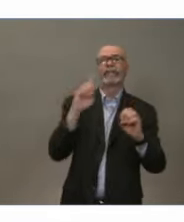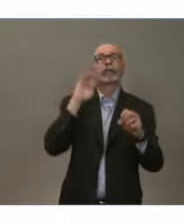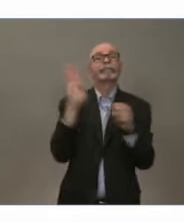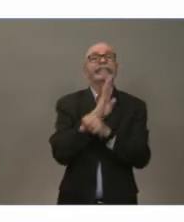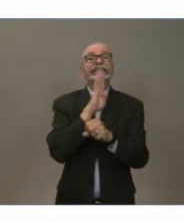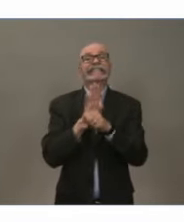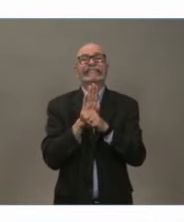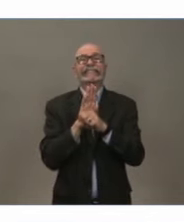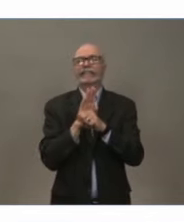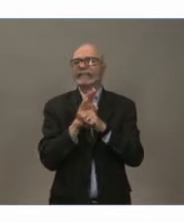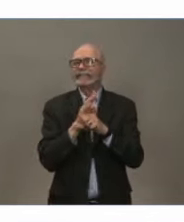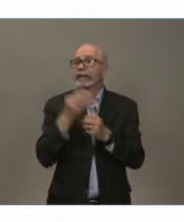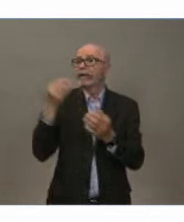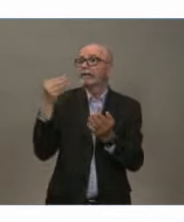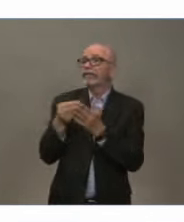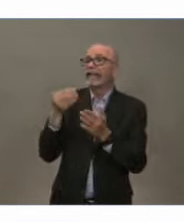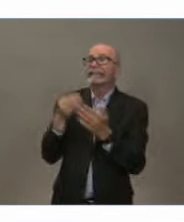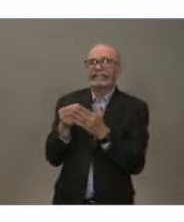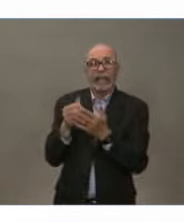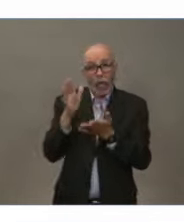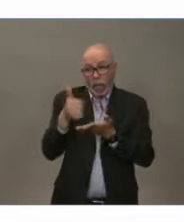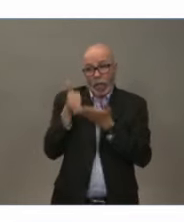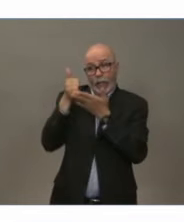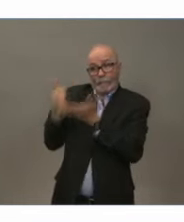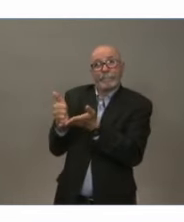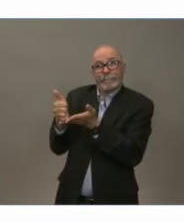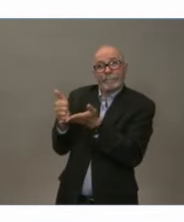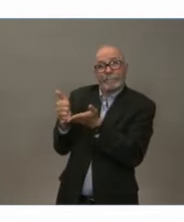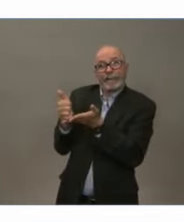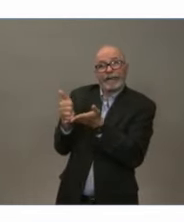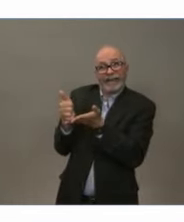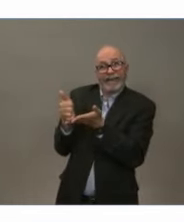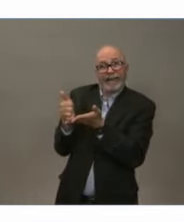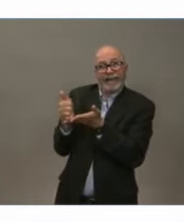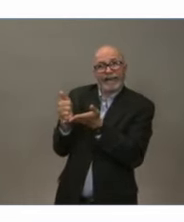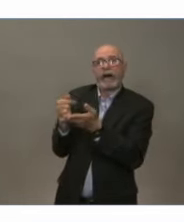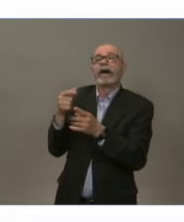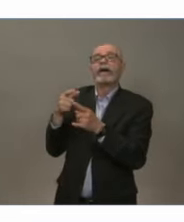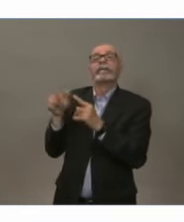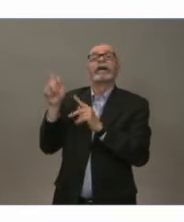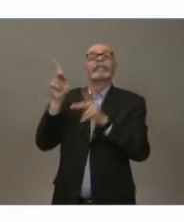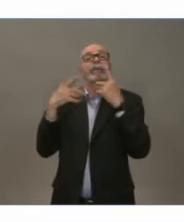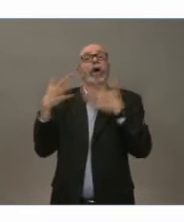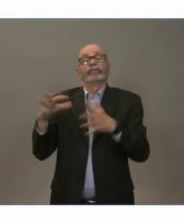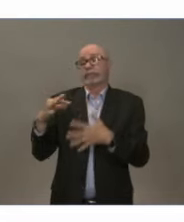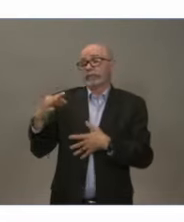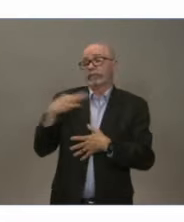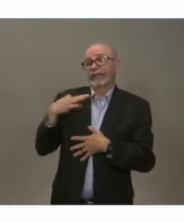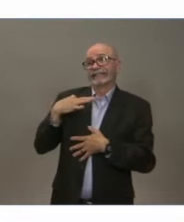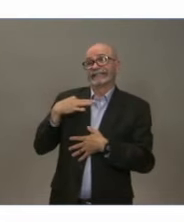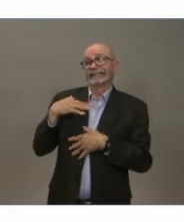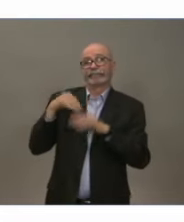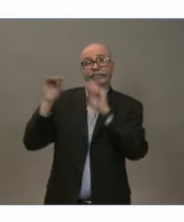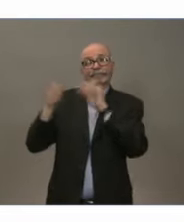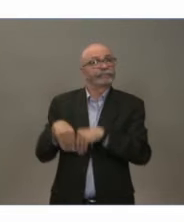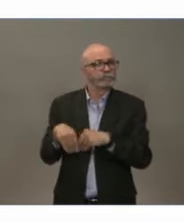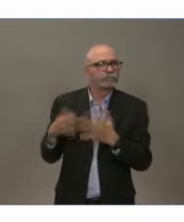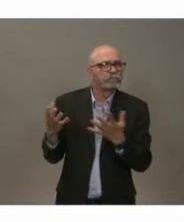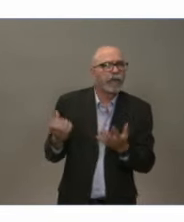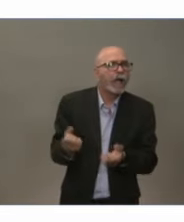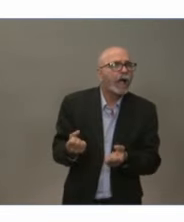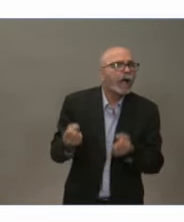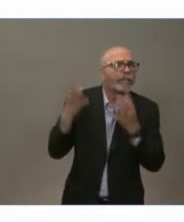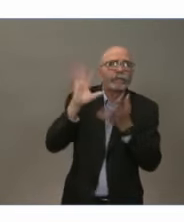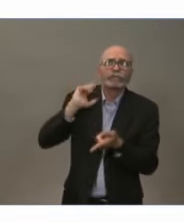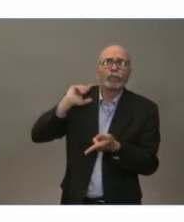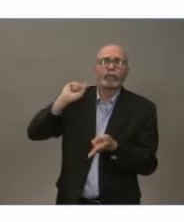have preliminary numbers for people who have applied? Yeah, I can get the exact numbers for you. I know